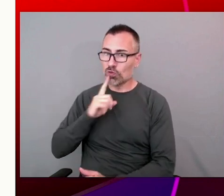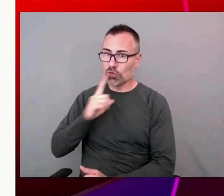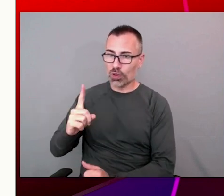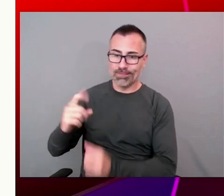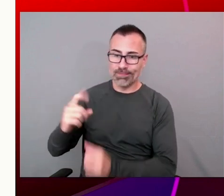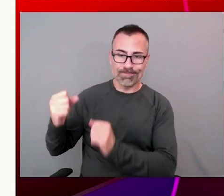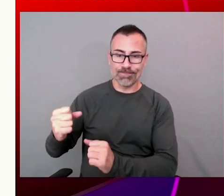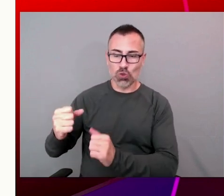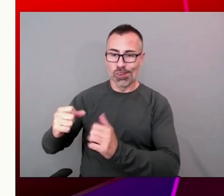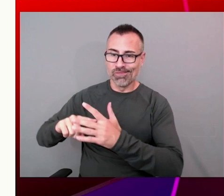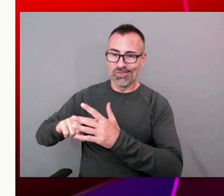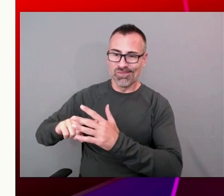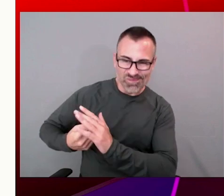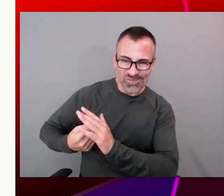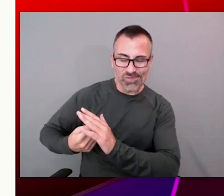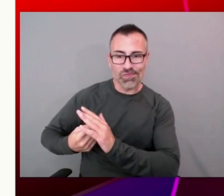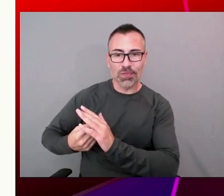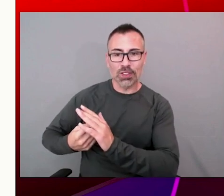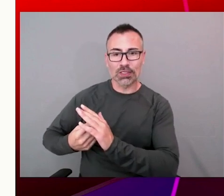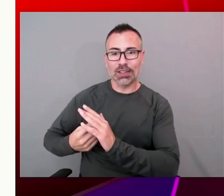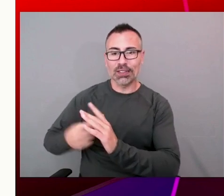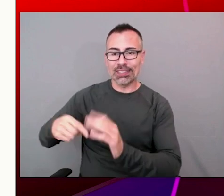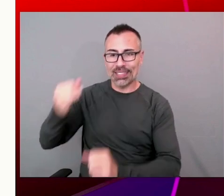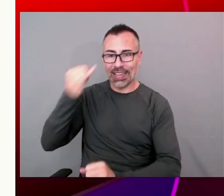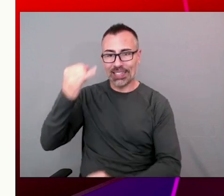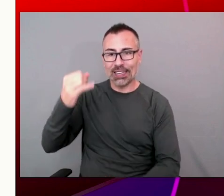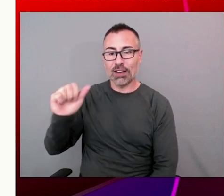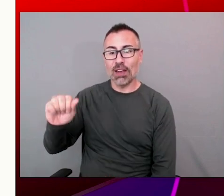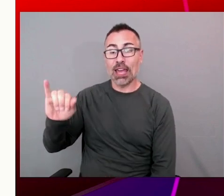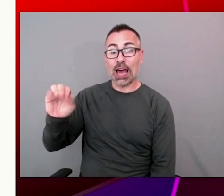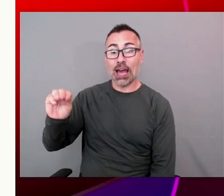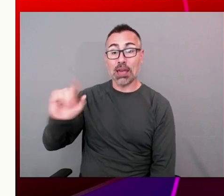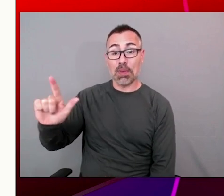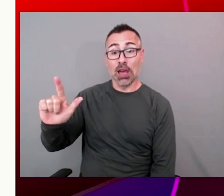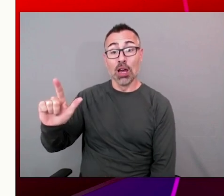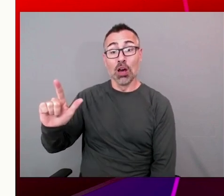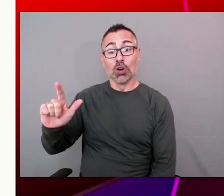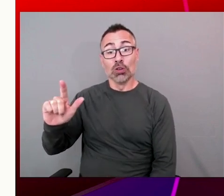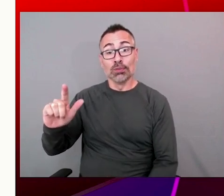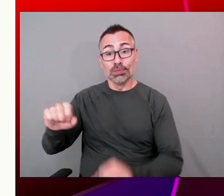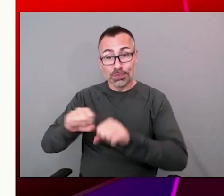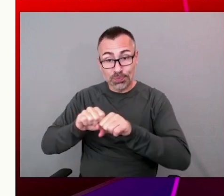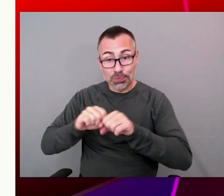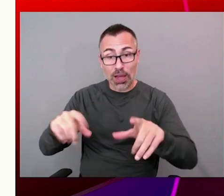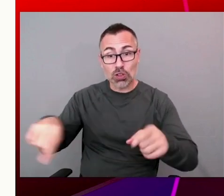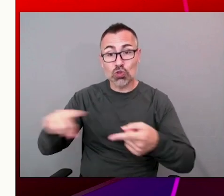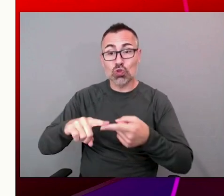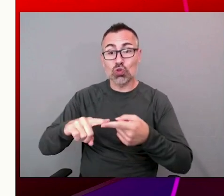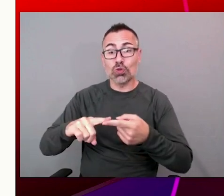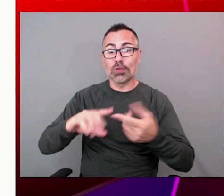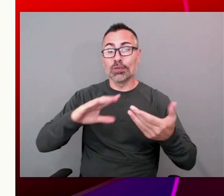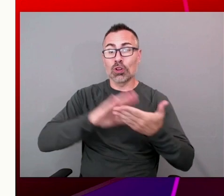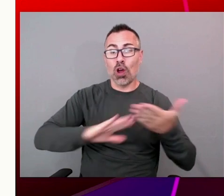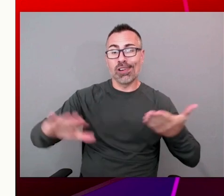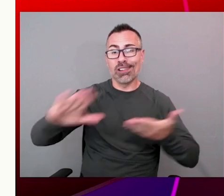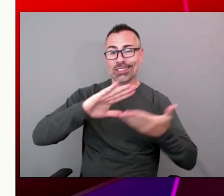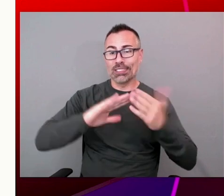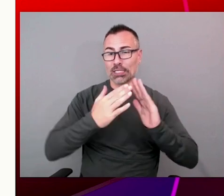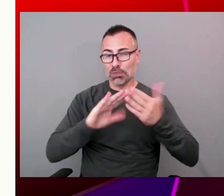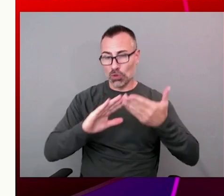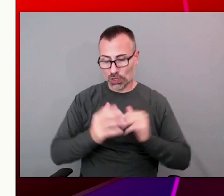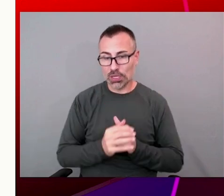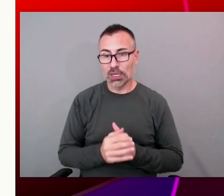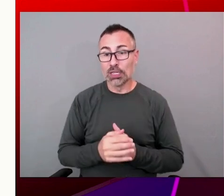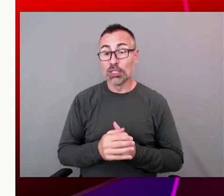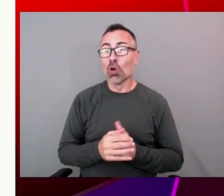this whole idea of bringing AI ML to community colleges. So they launched a AI ML associate's